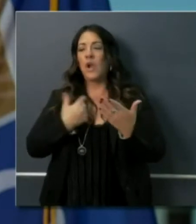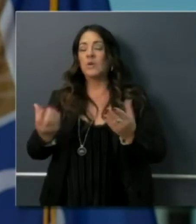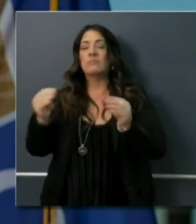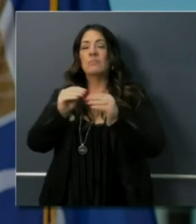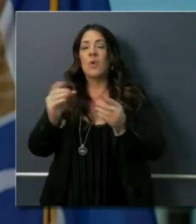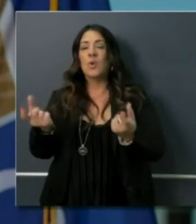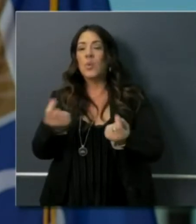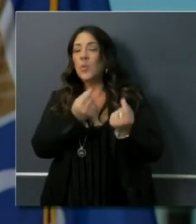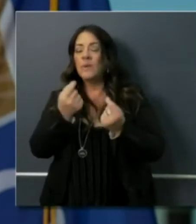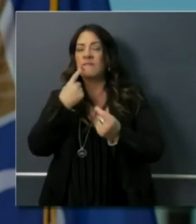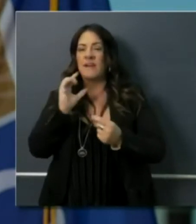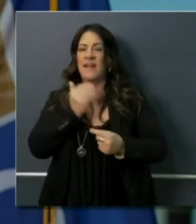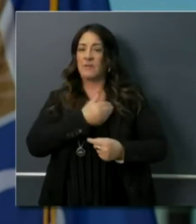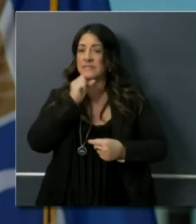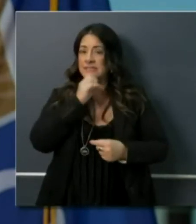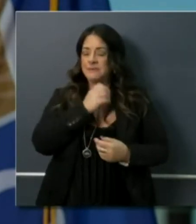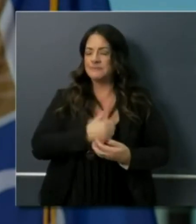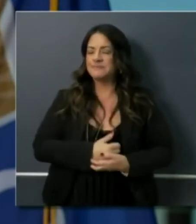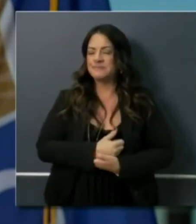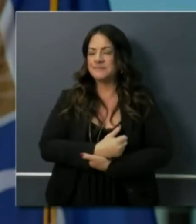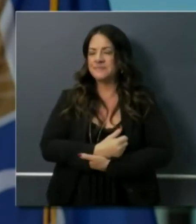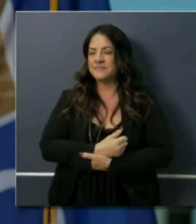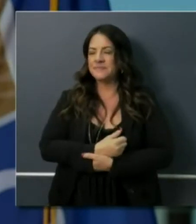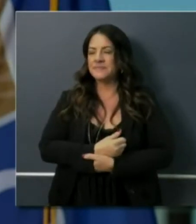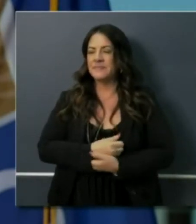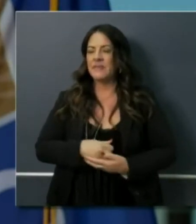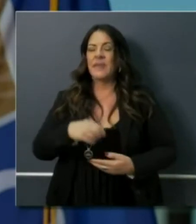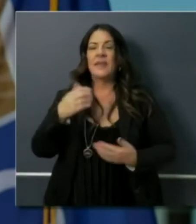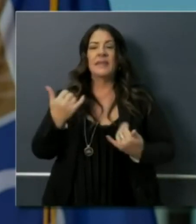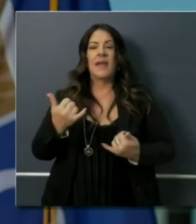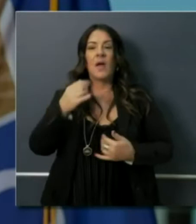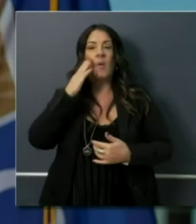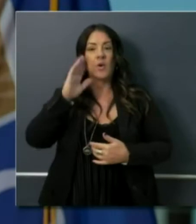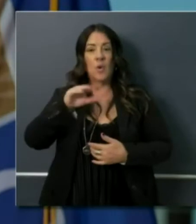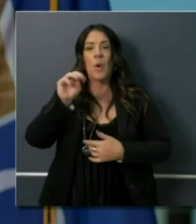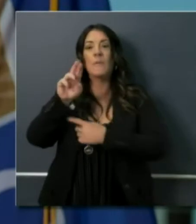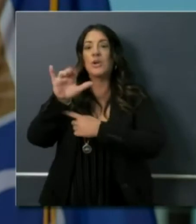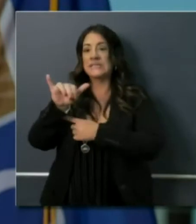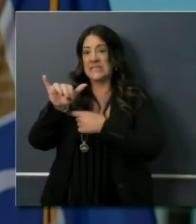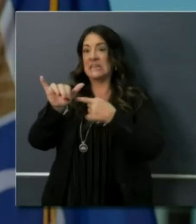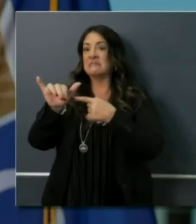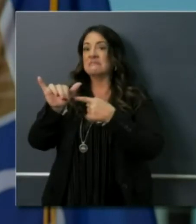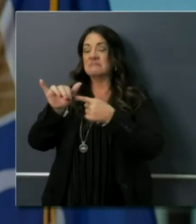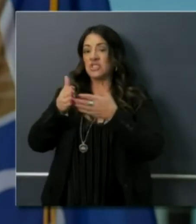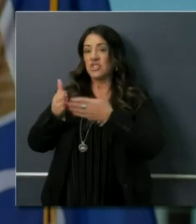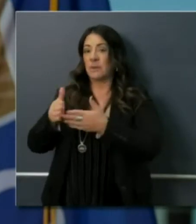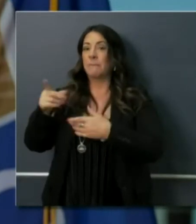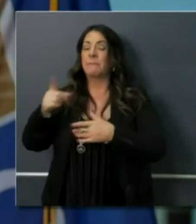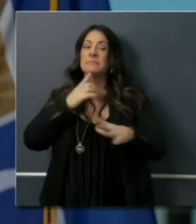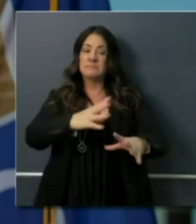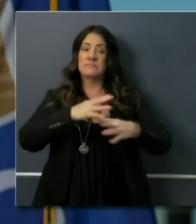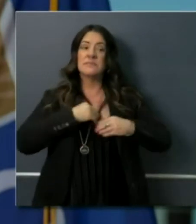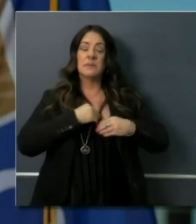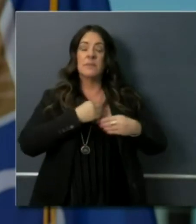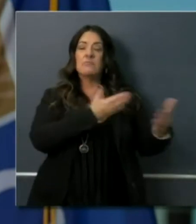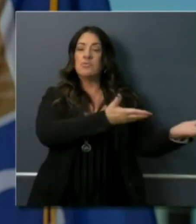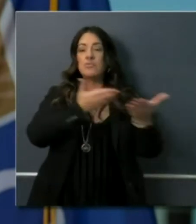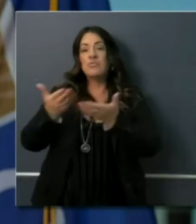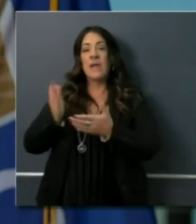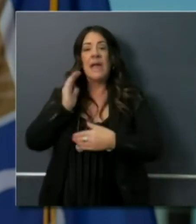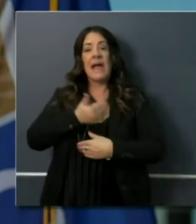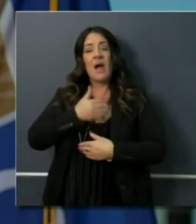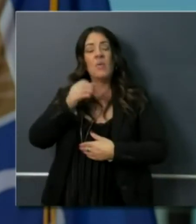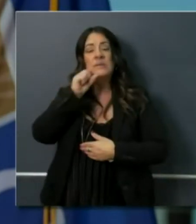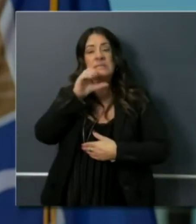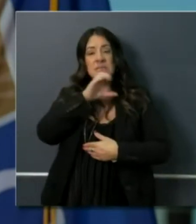But here's some really good news. In addition to the USNS Mercy now taking seniors on board and helping us decompress our